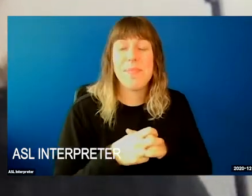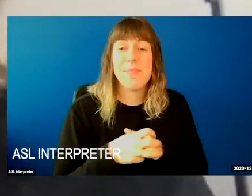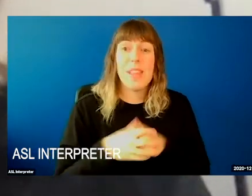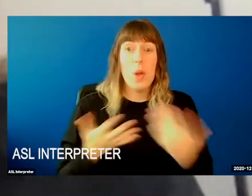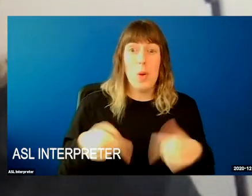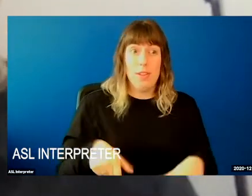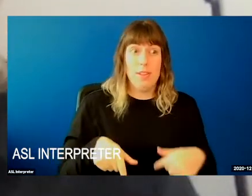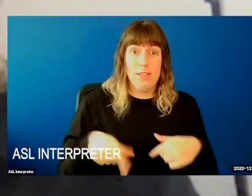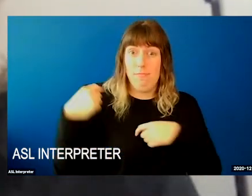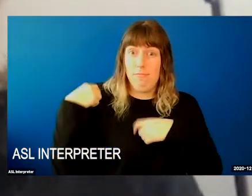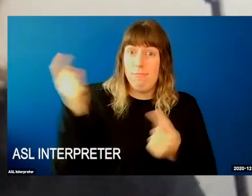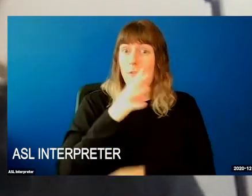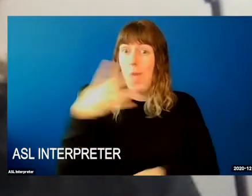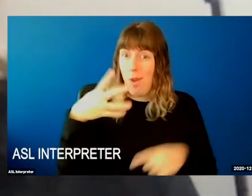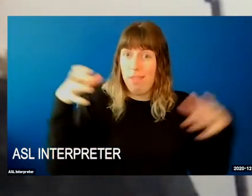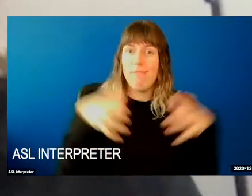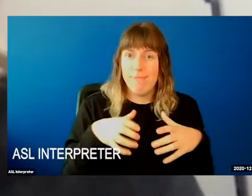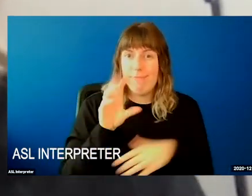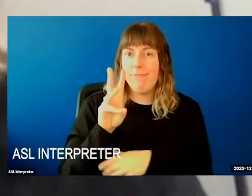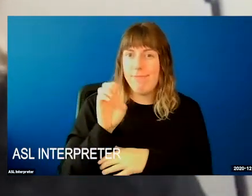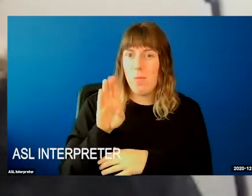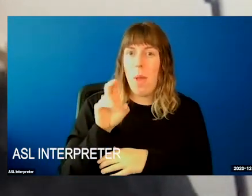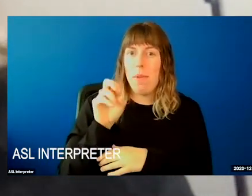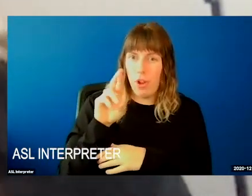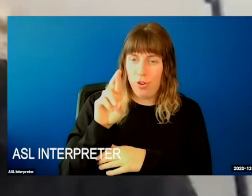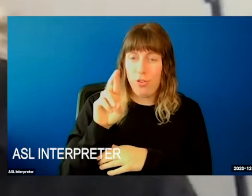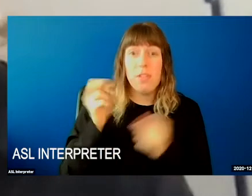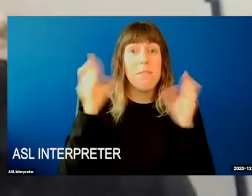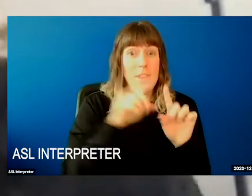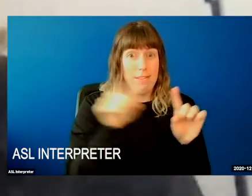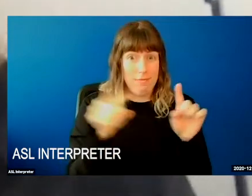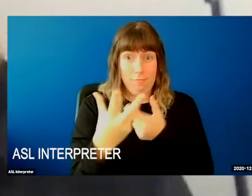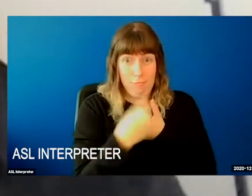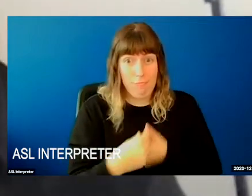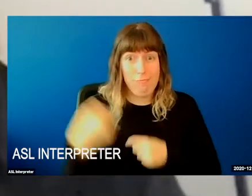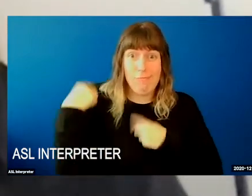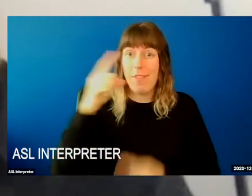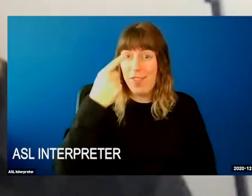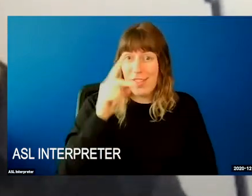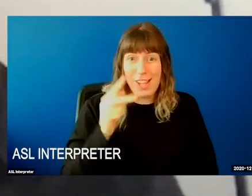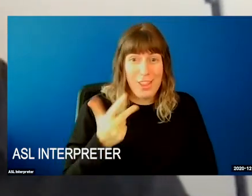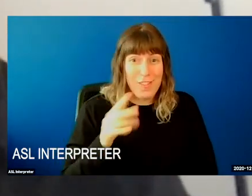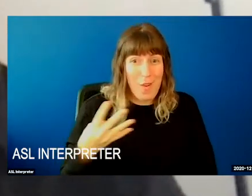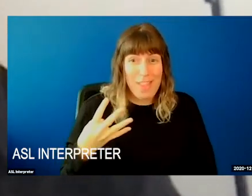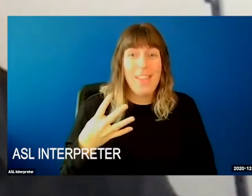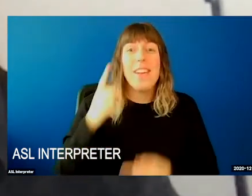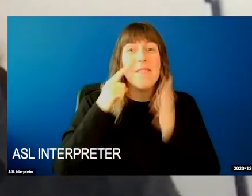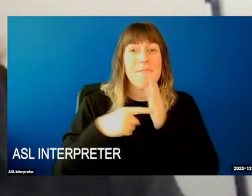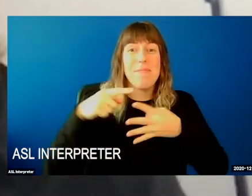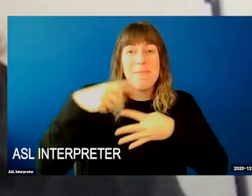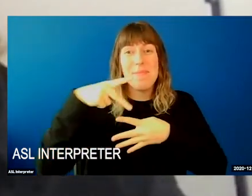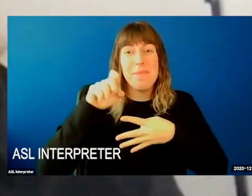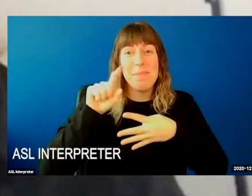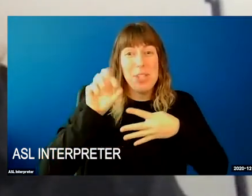the fourth webinar that we've put on. Many of you have been with us throughout that time and heard Peter talk